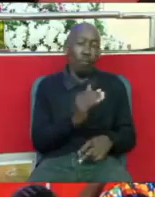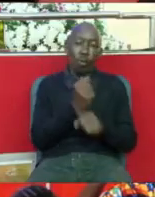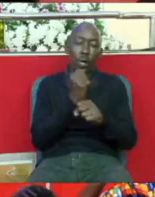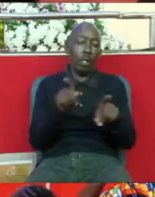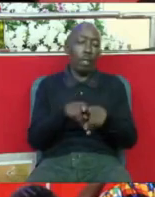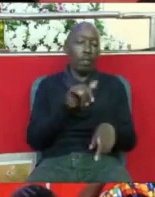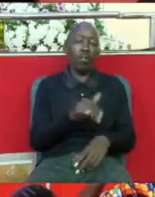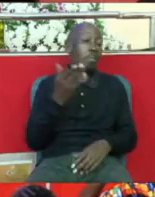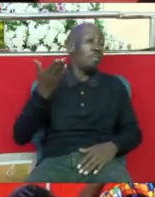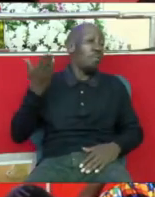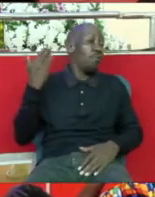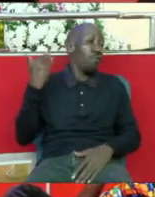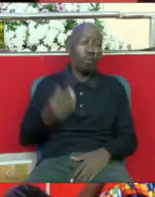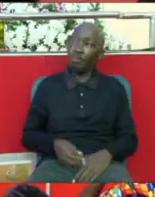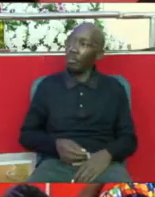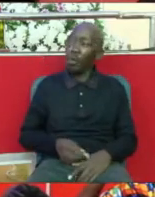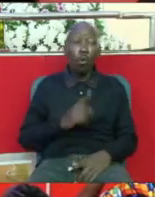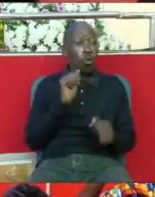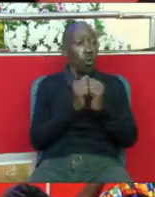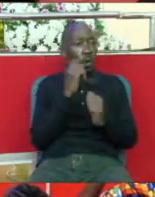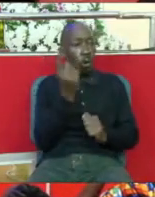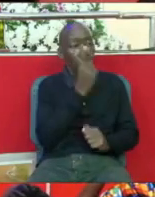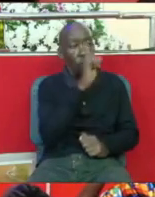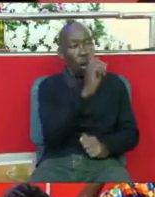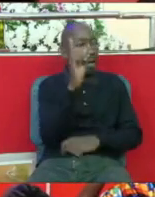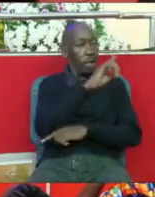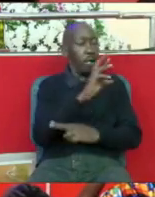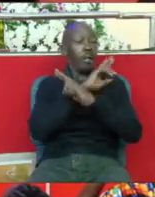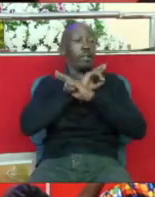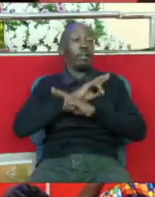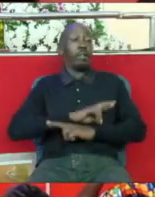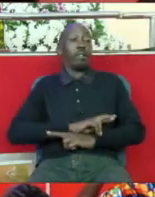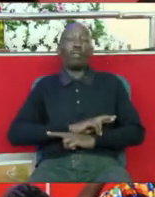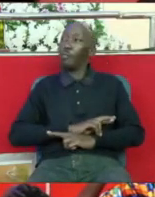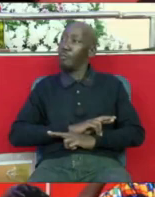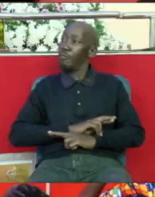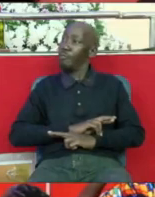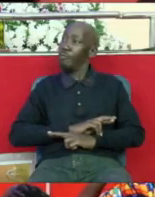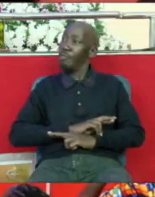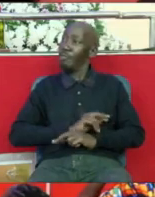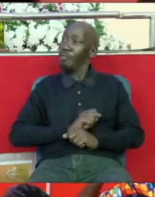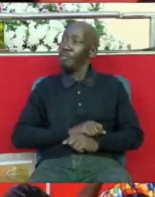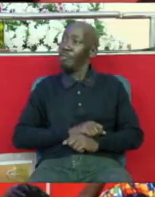kweli hakuwa amefanya kazi jinsi hivyo. With only one day rest. Ni aliweza kupumzika siku moja pekee.